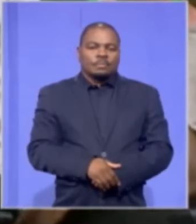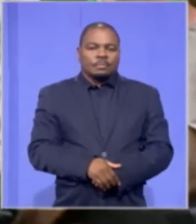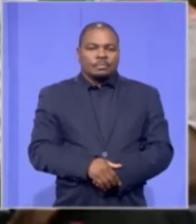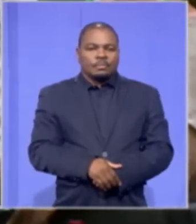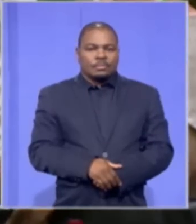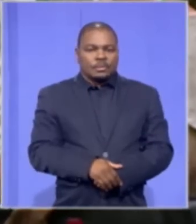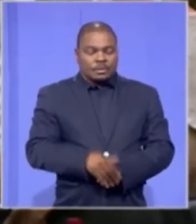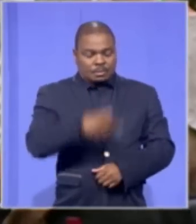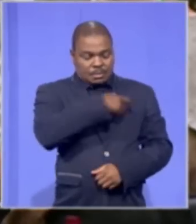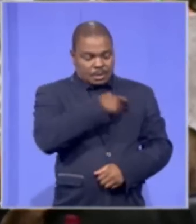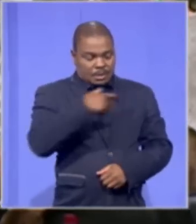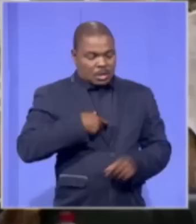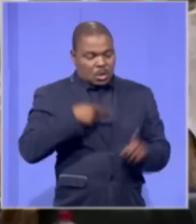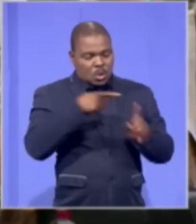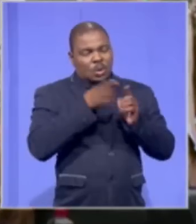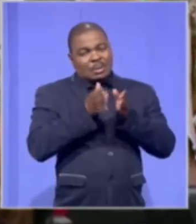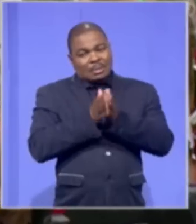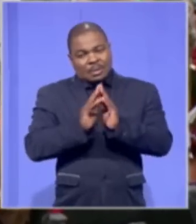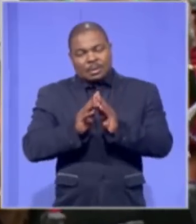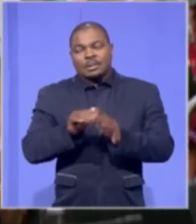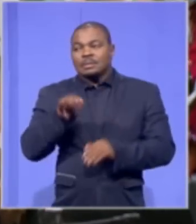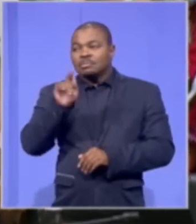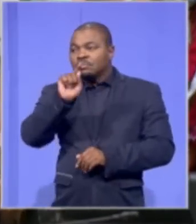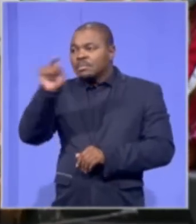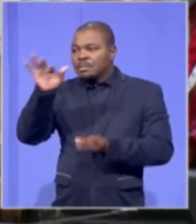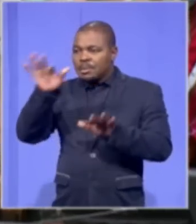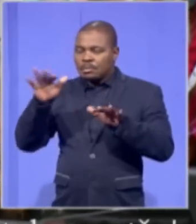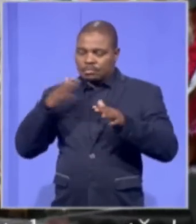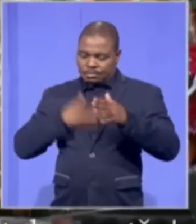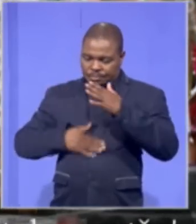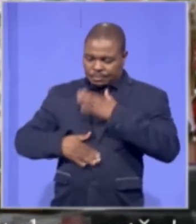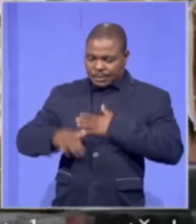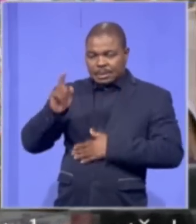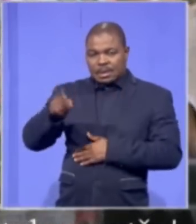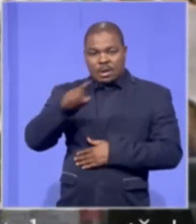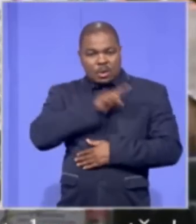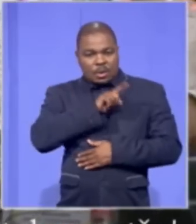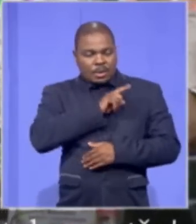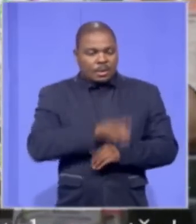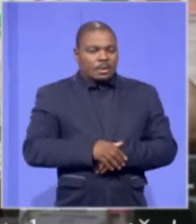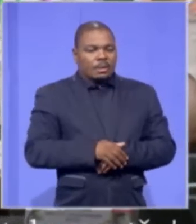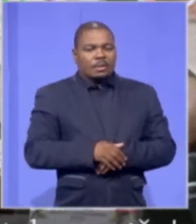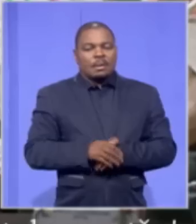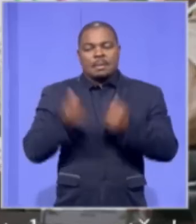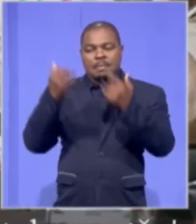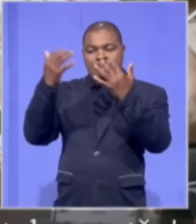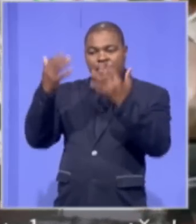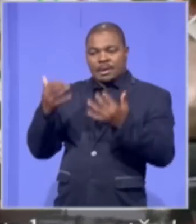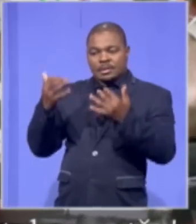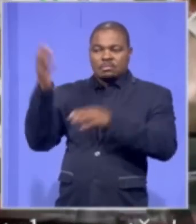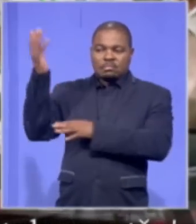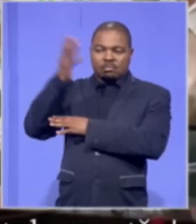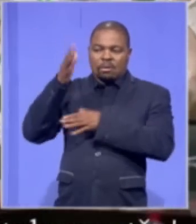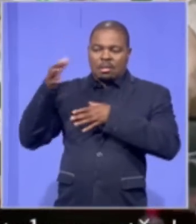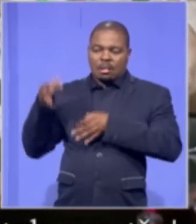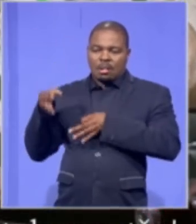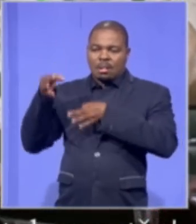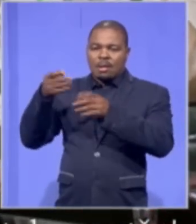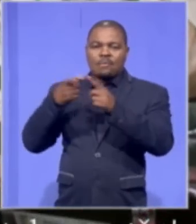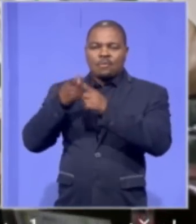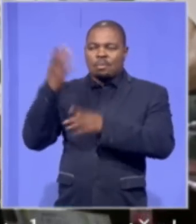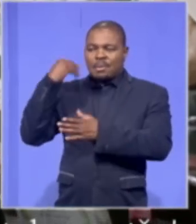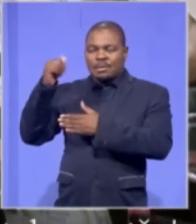Boipiletšo jwa mopresidente ke jwa gore batho ba theoše matswalo. Seo ke go latela go šitišwa ga polelo ya kabo ya ditekanyetšo bekeng ya go